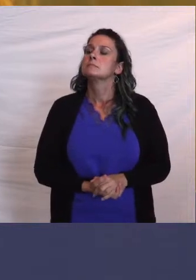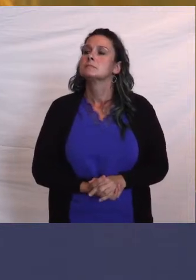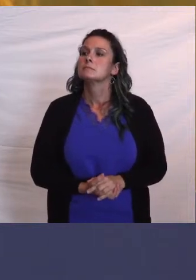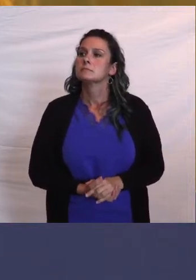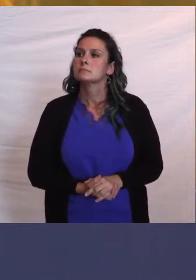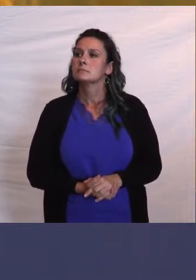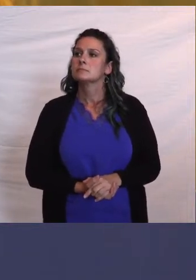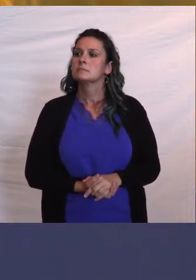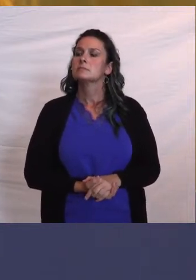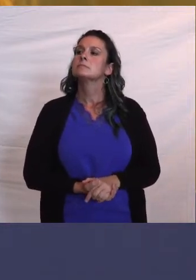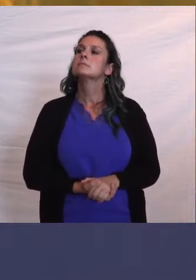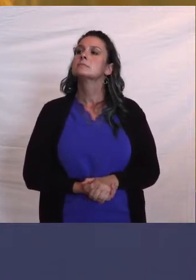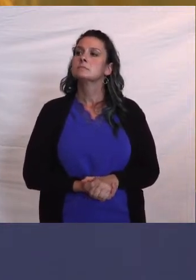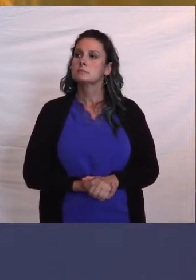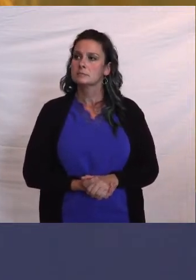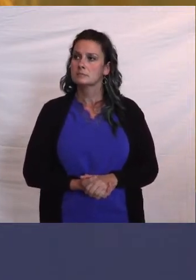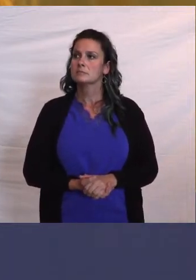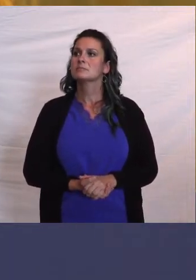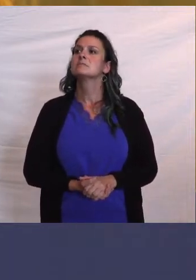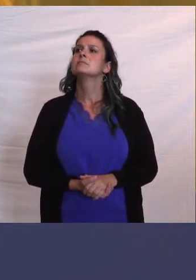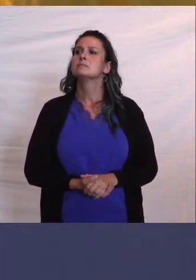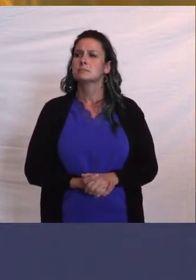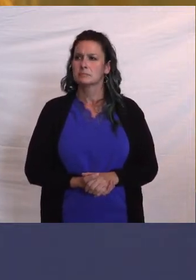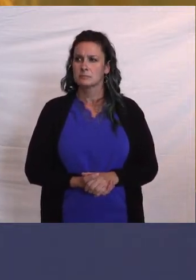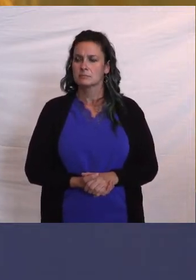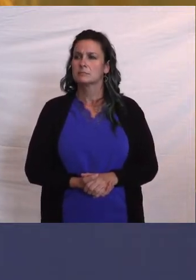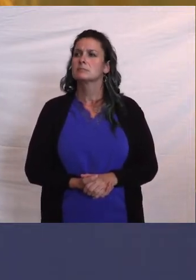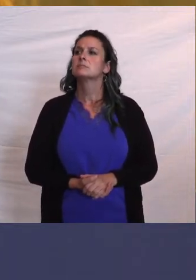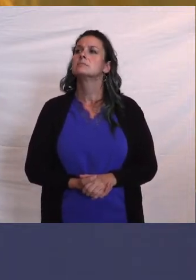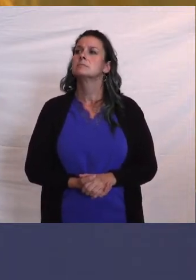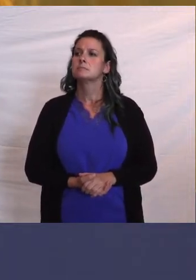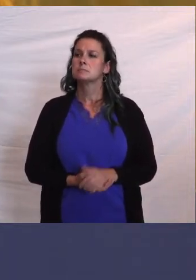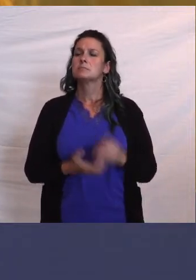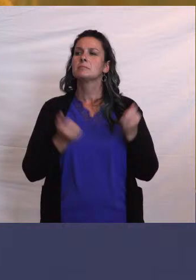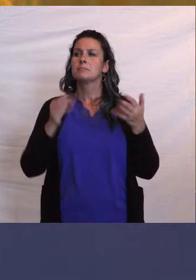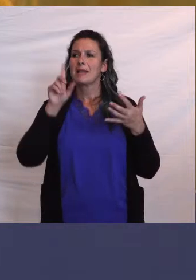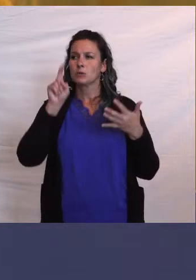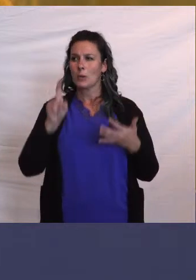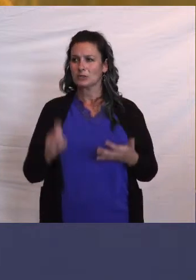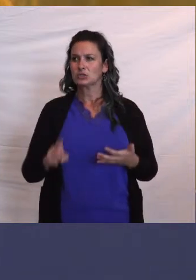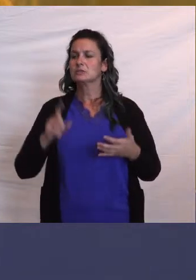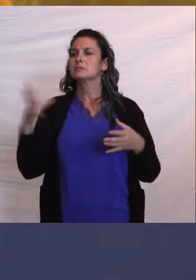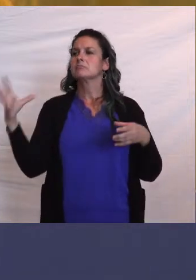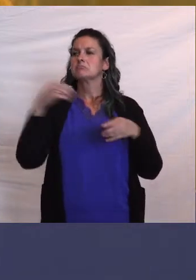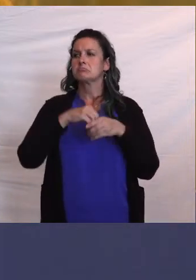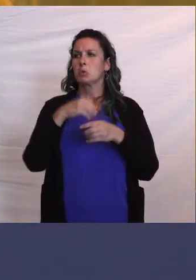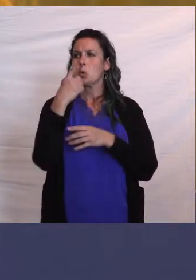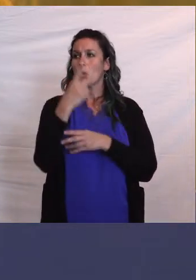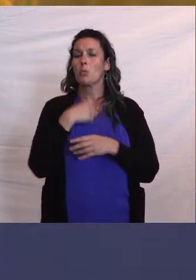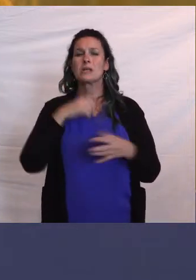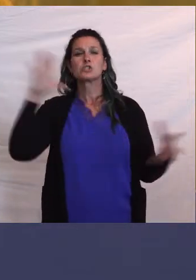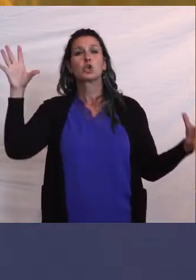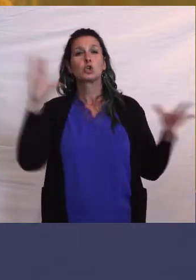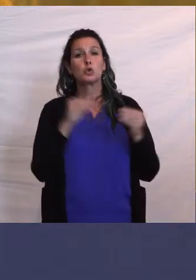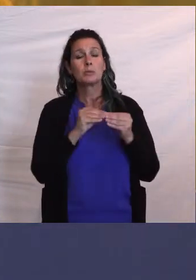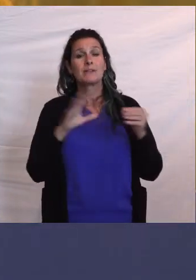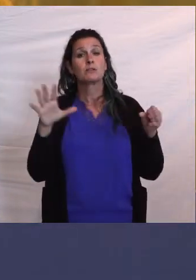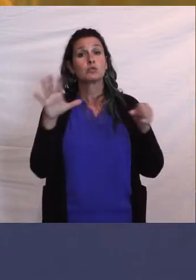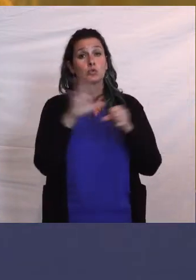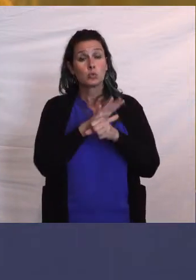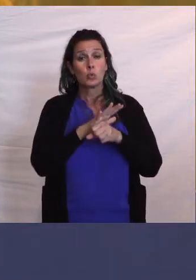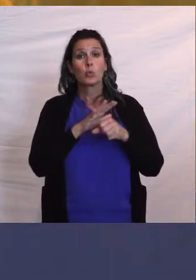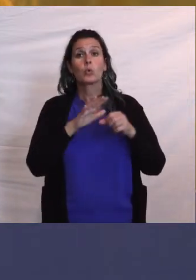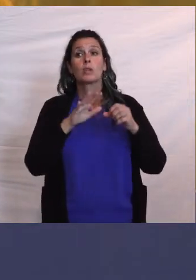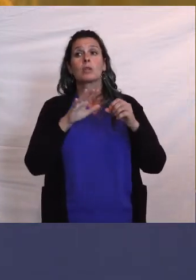You've got a bunch here that were not in the exact order, but they sort of come back to the same thing. What's the cumulative total of infections